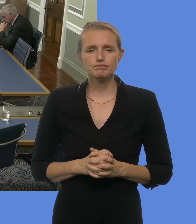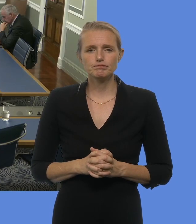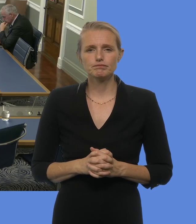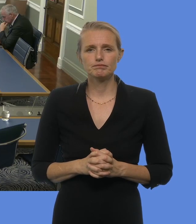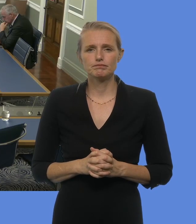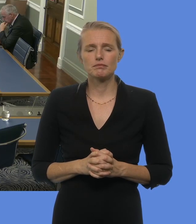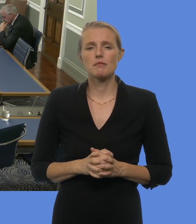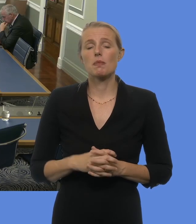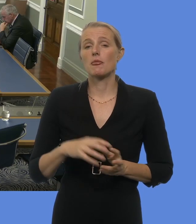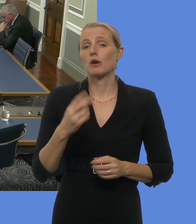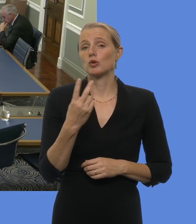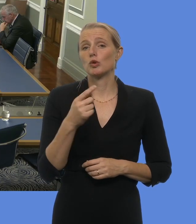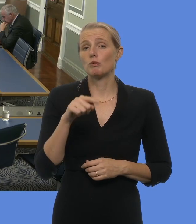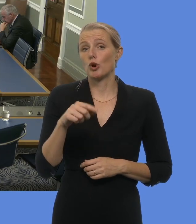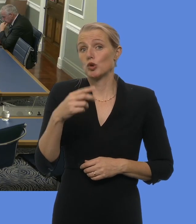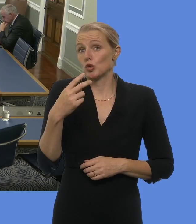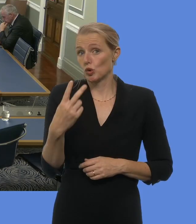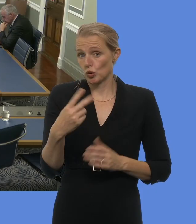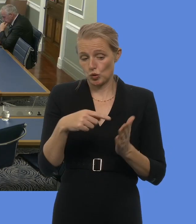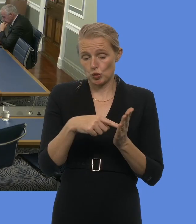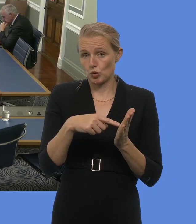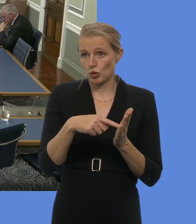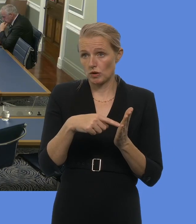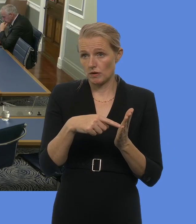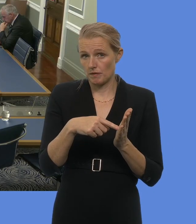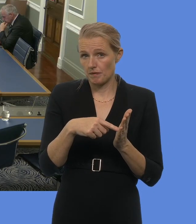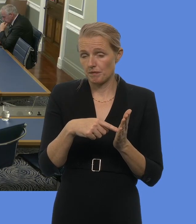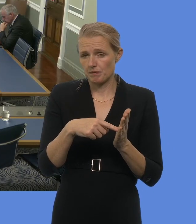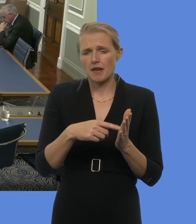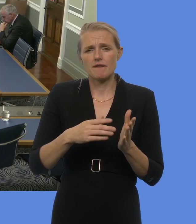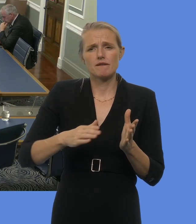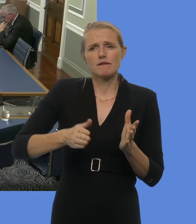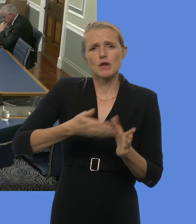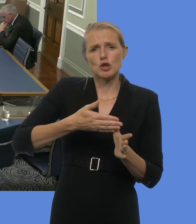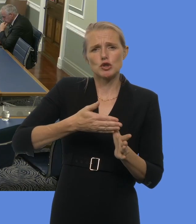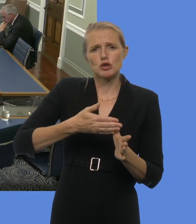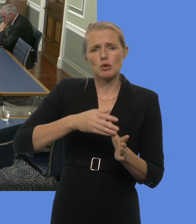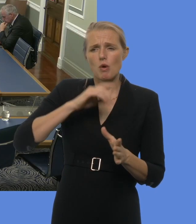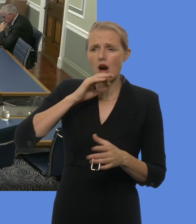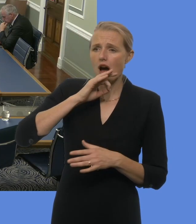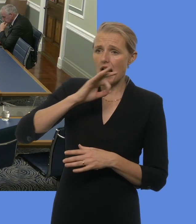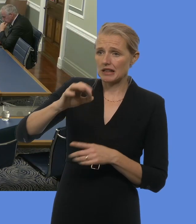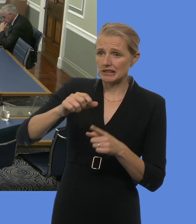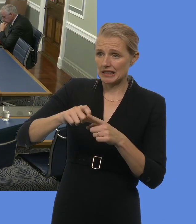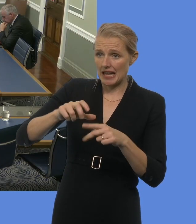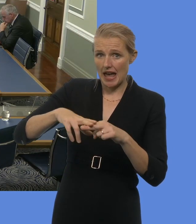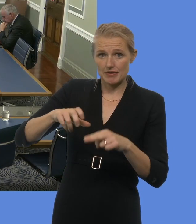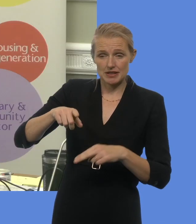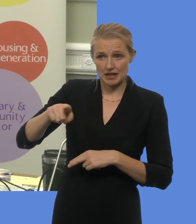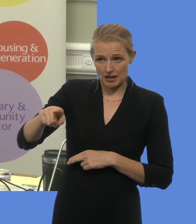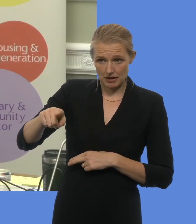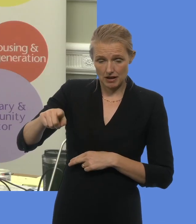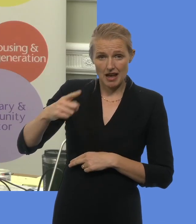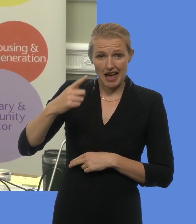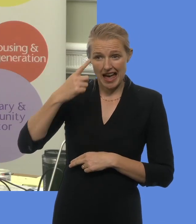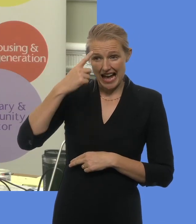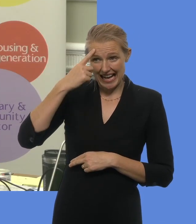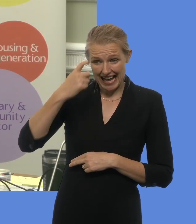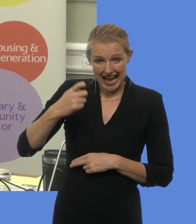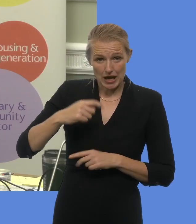on 2.2, so initially we're going to ask the department if it's appropriate for us